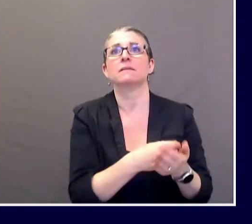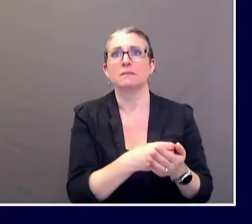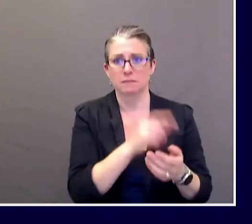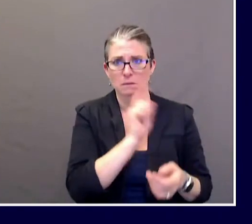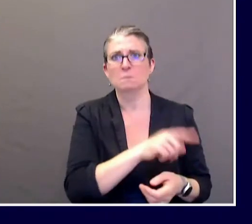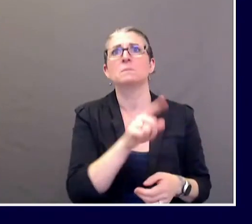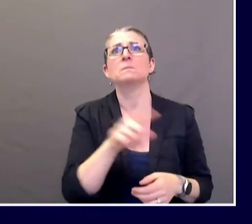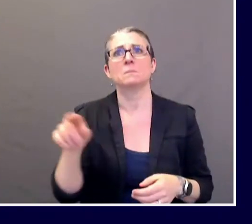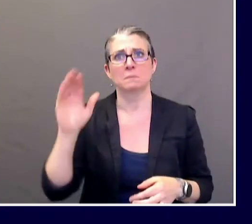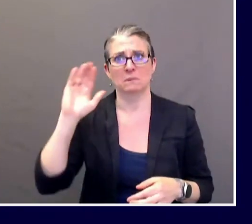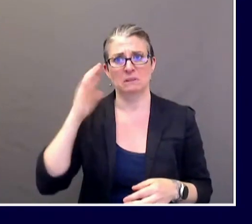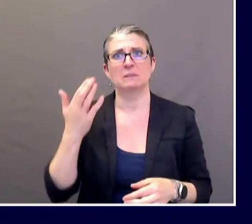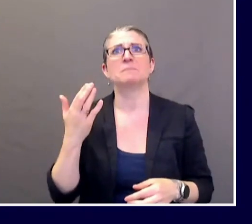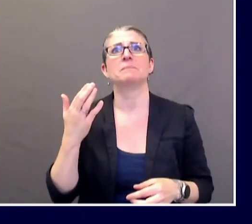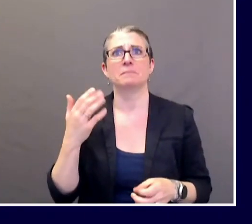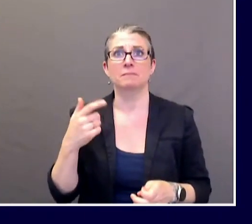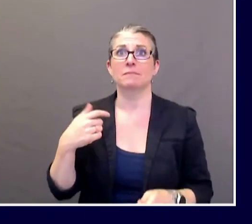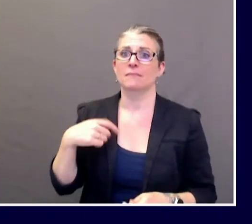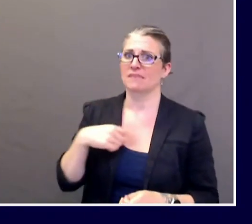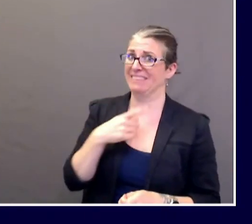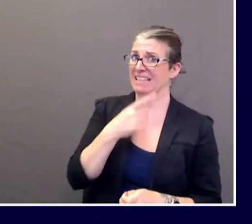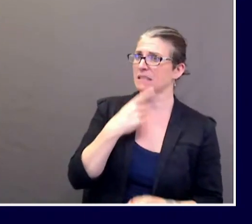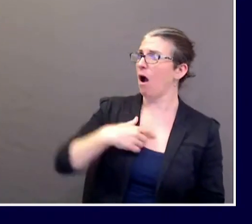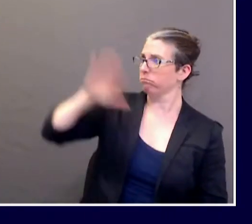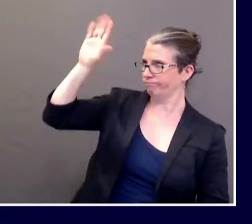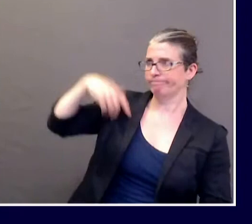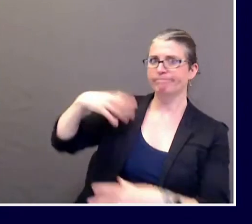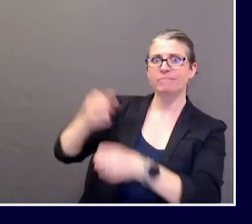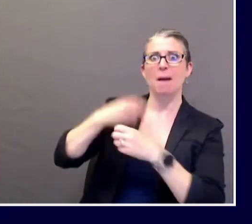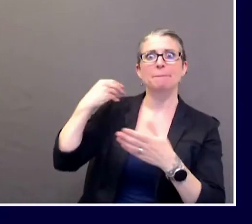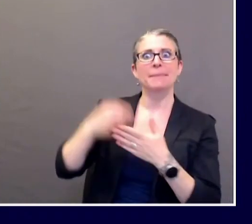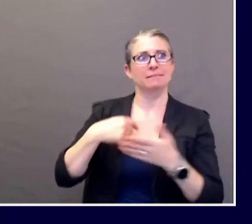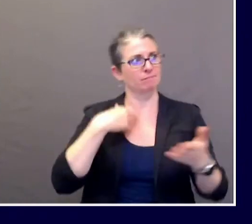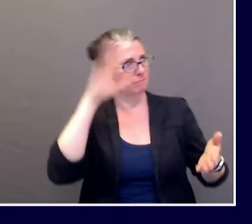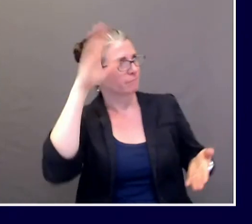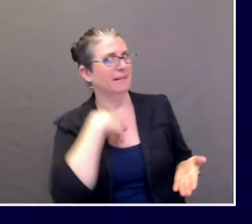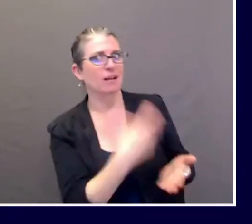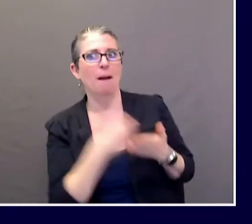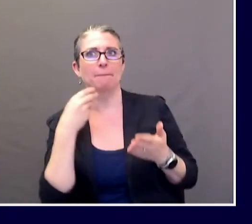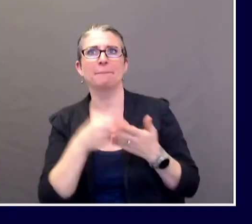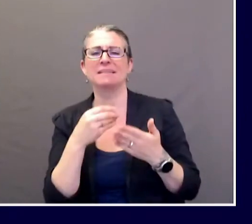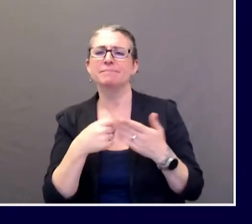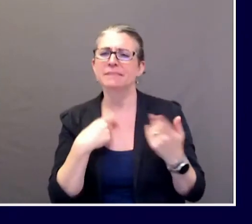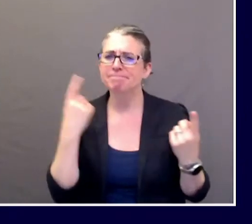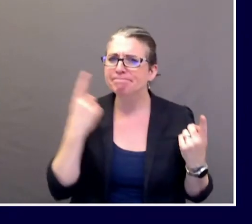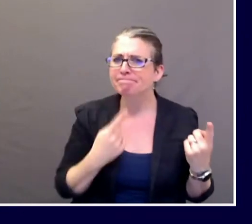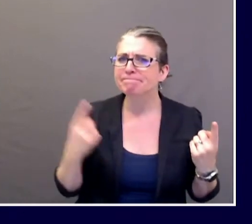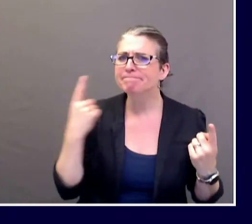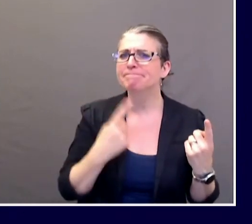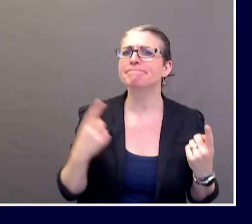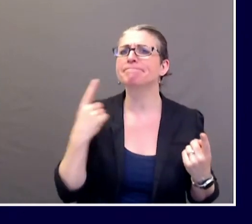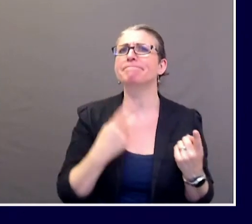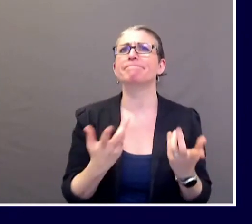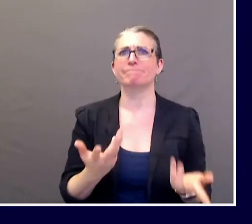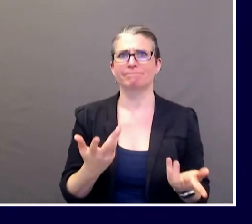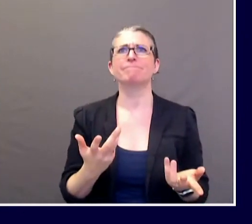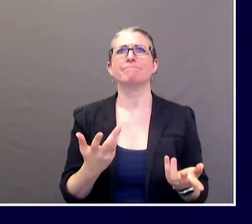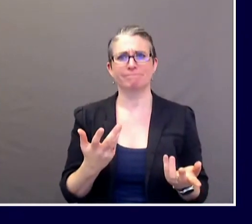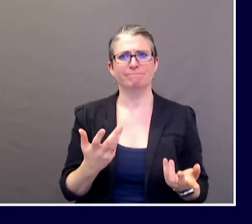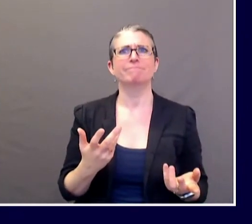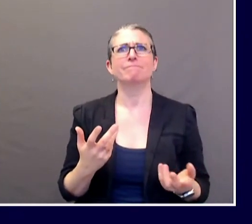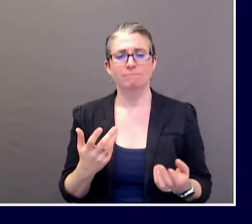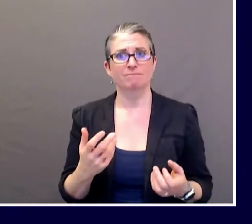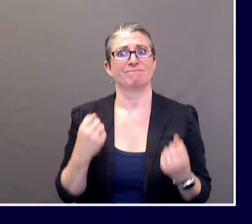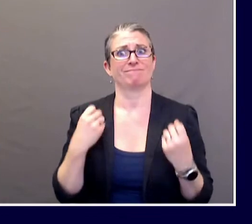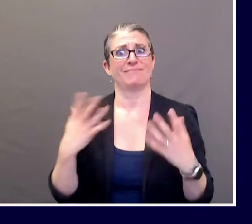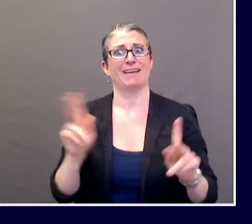or 60% of Maine's COVID-19 deaths have happened in the nursing homes, that I just feel